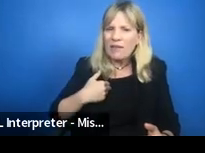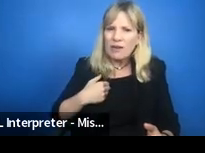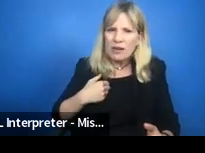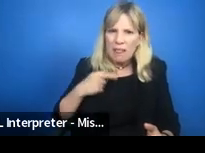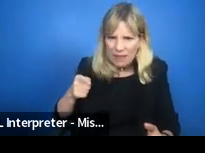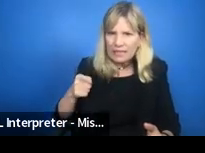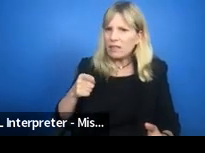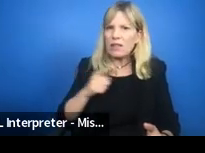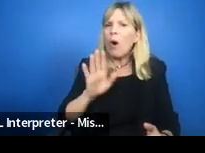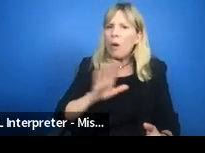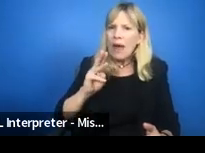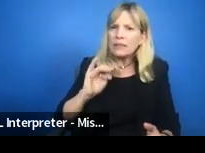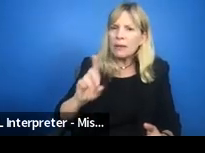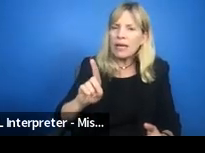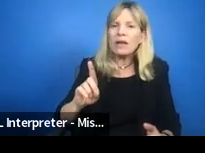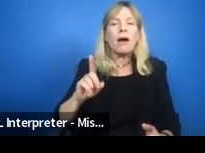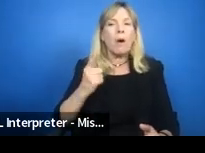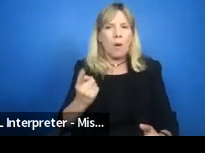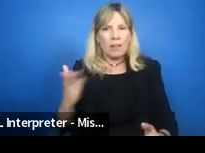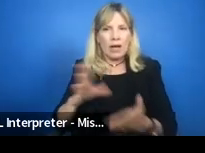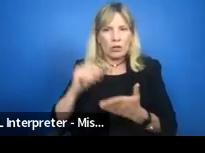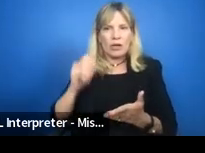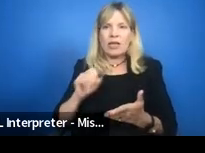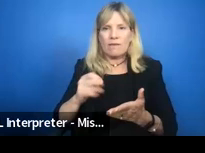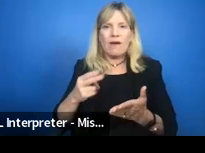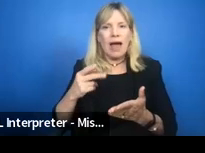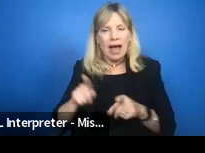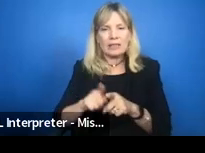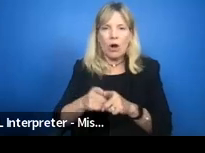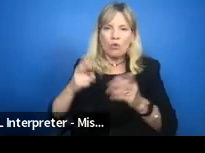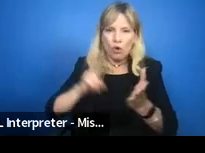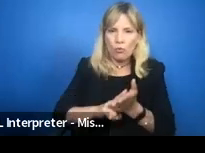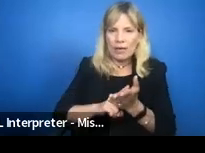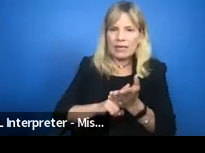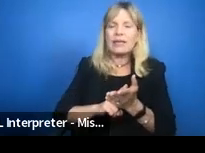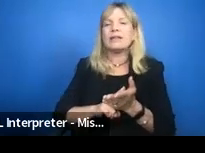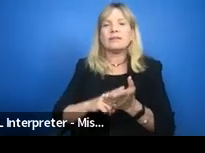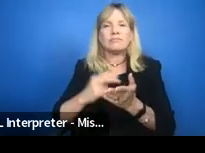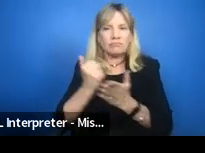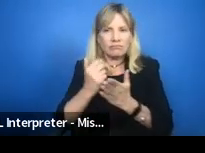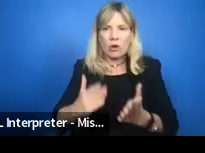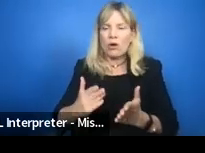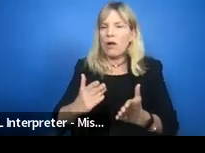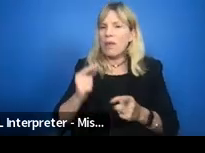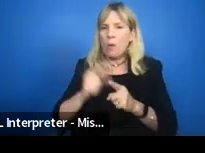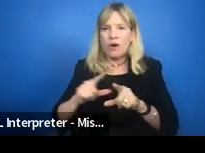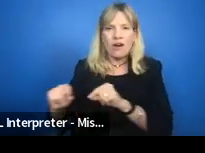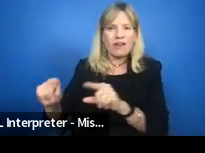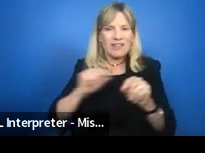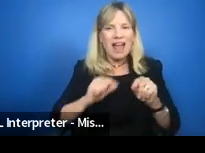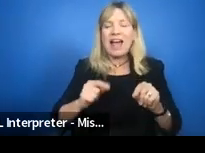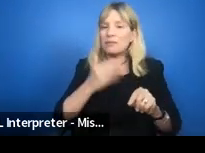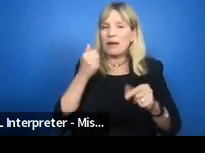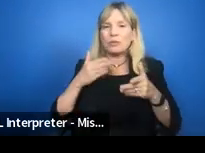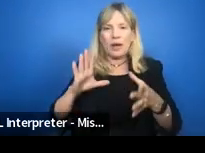in Medicaid. But if there's one thing I learned being an enrollment assister in a rural area, it's that word of mouth is still the best way to get a